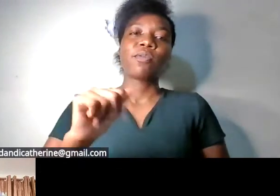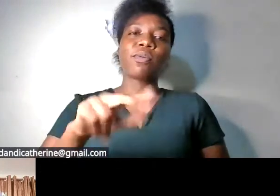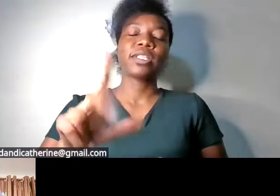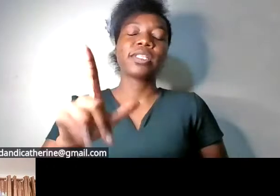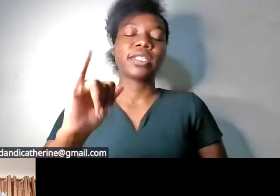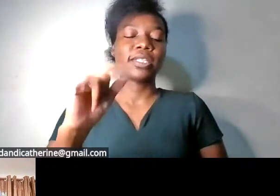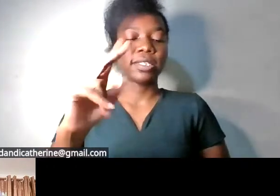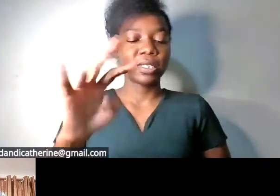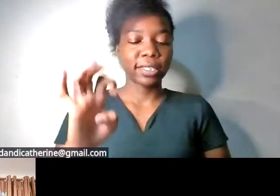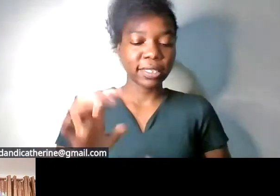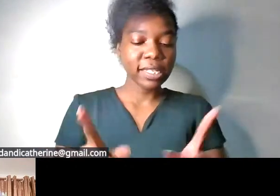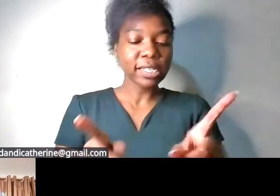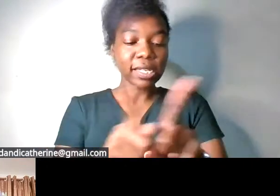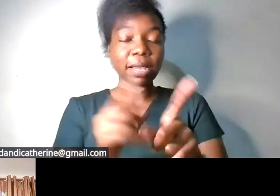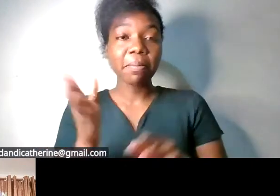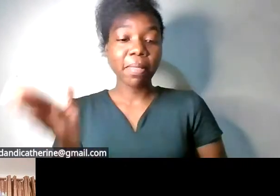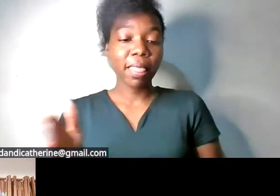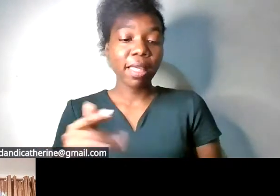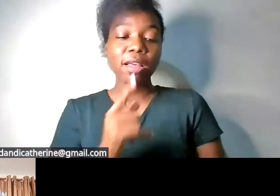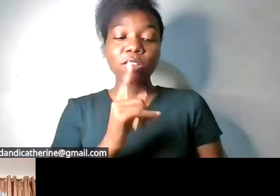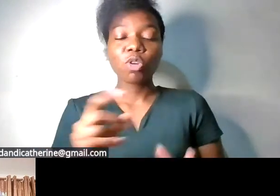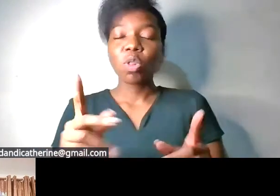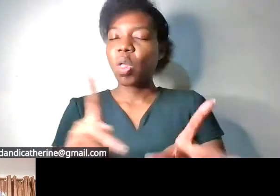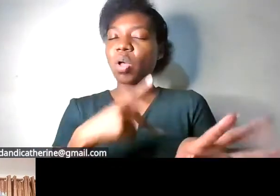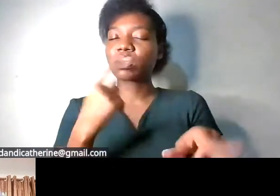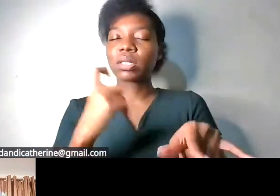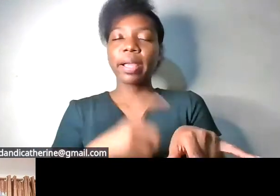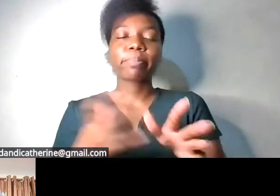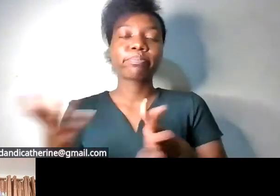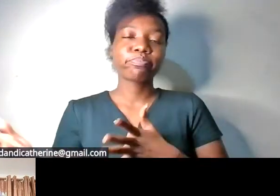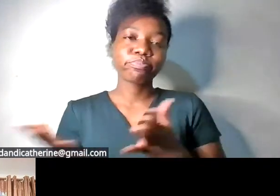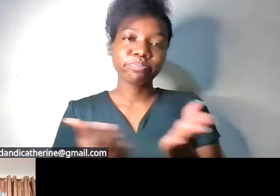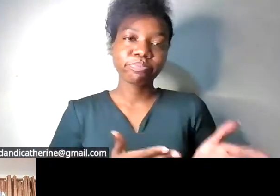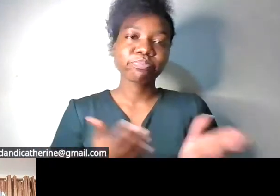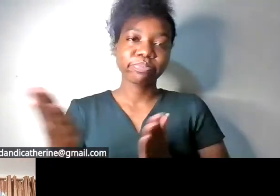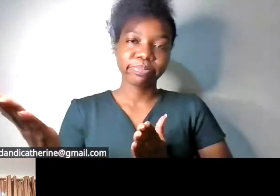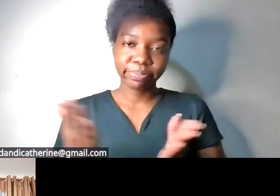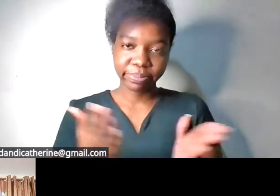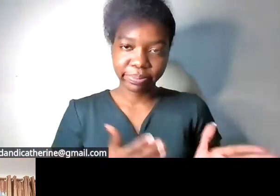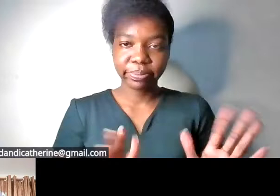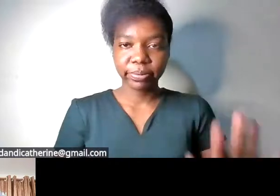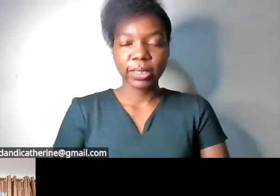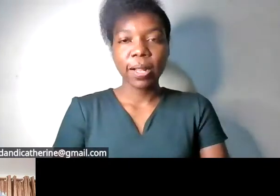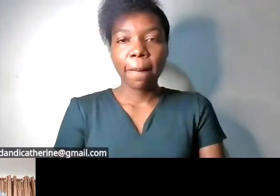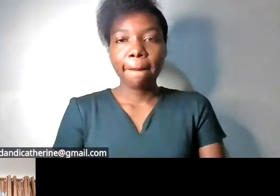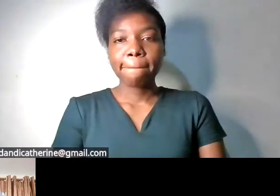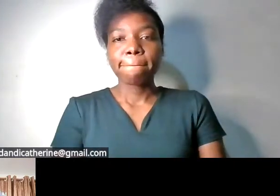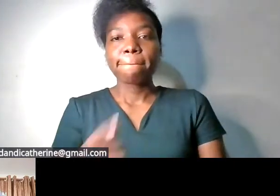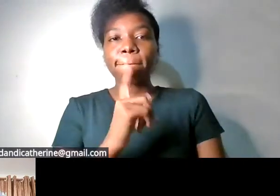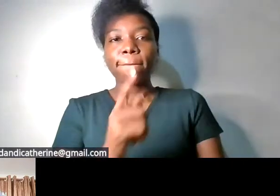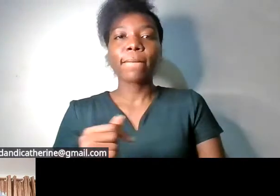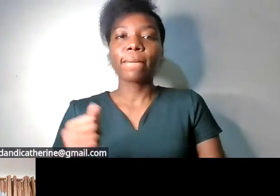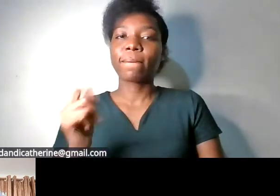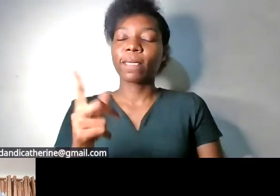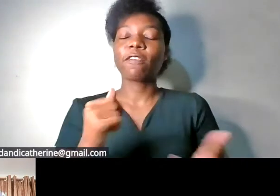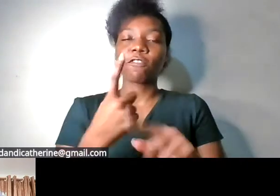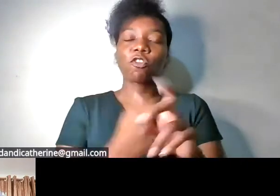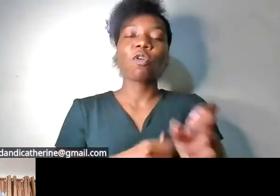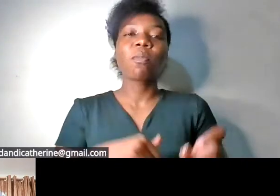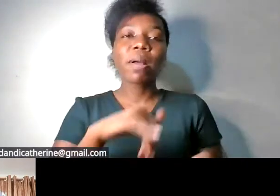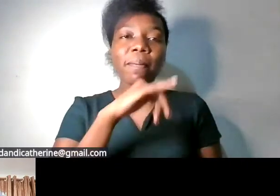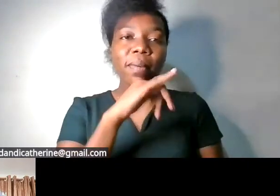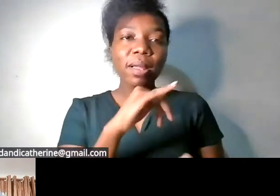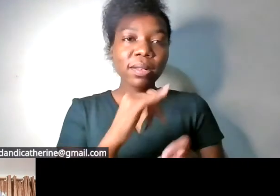Glad to be here after a long time. Welcome. And we have Hawa from Kampala as well. So thank you very much